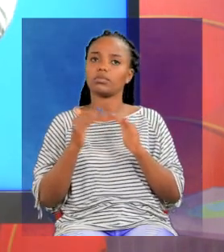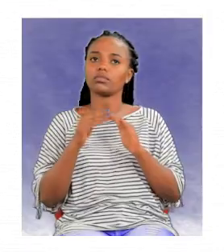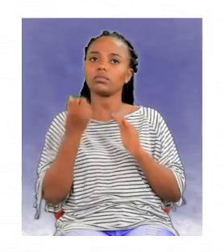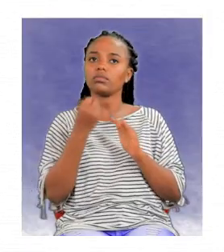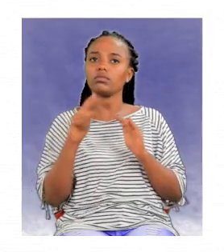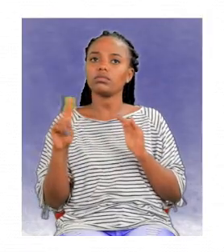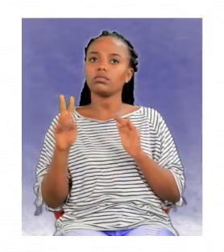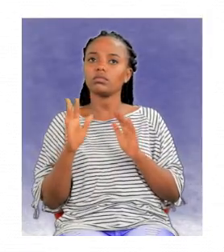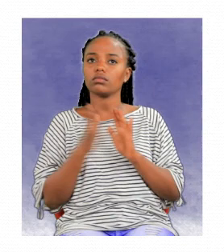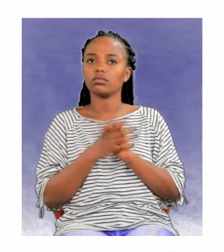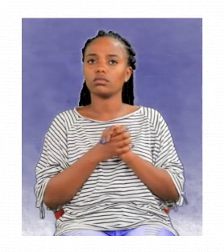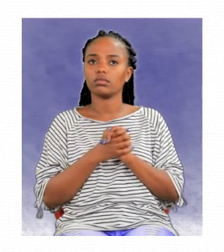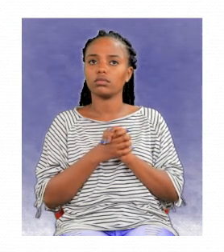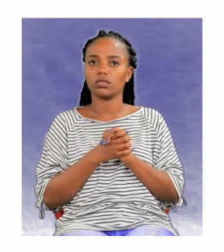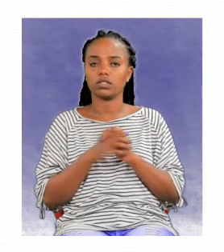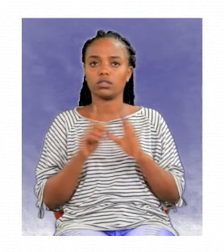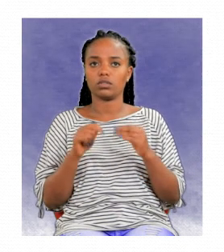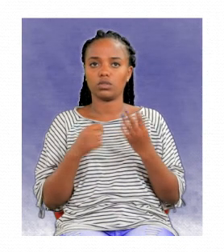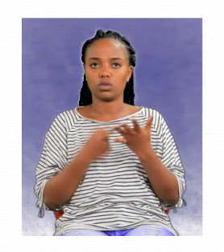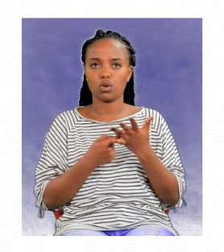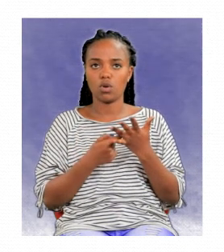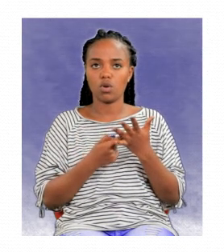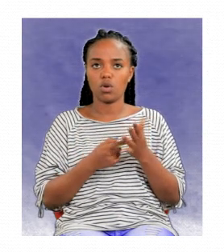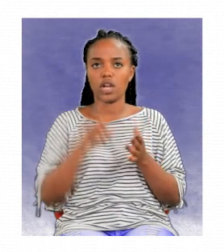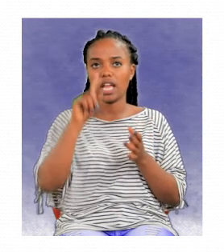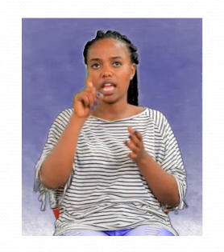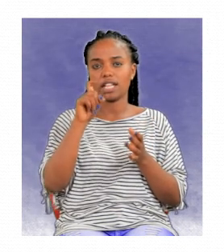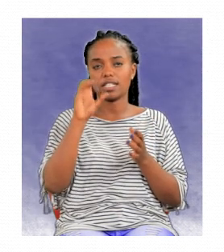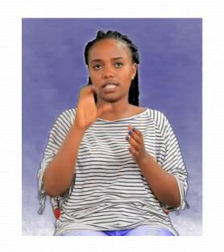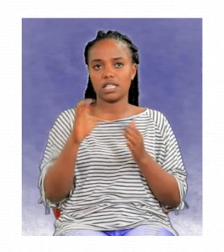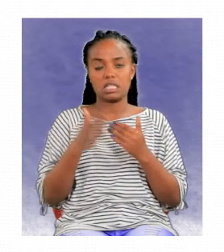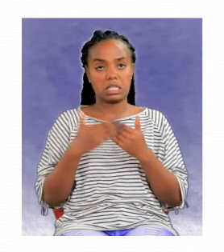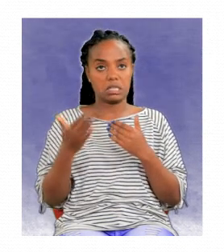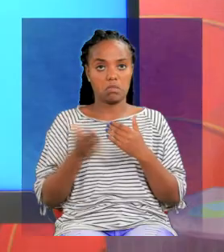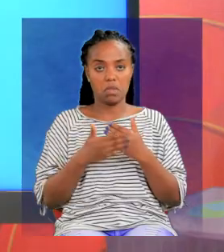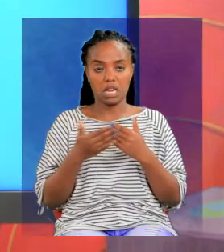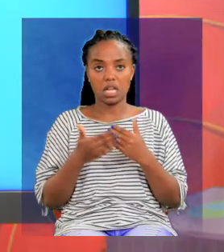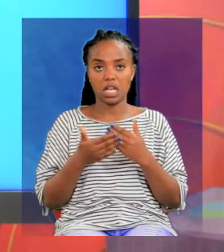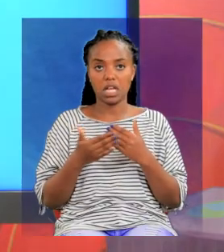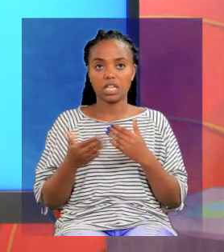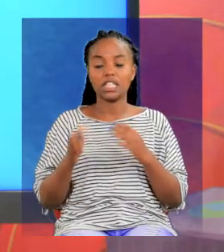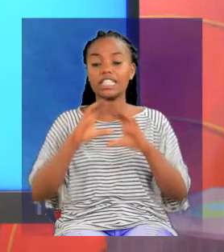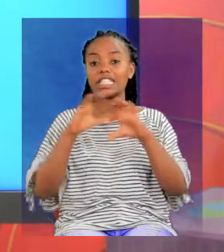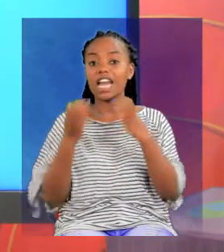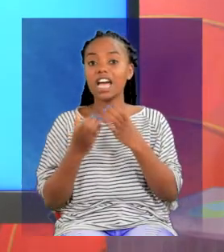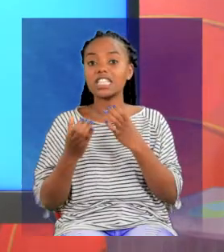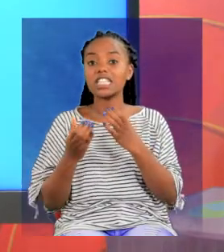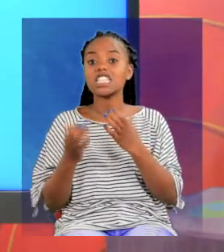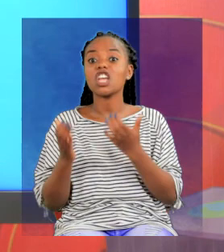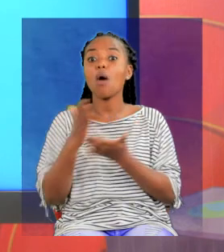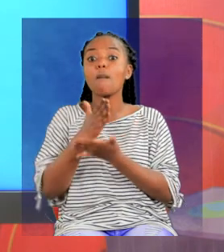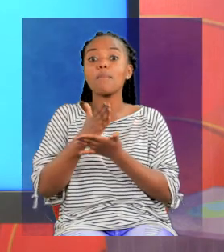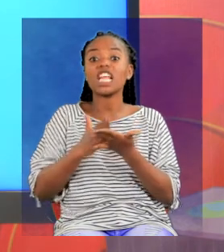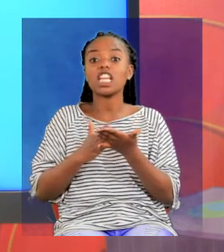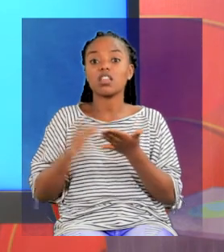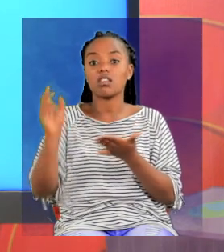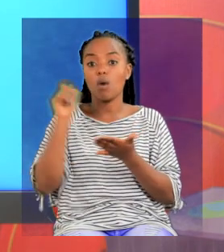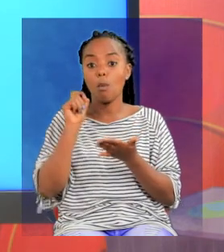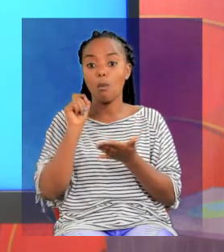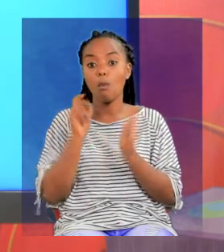12. So, XC means simply it is a class midpoint of each